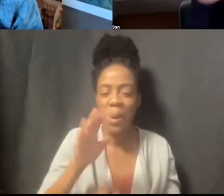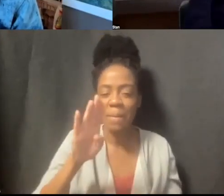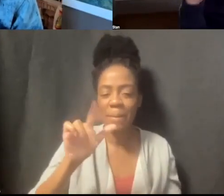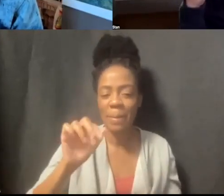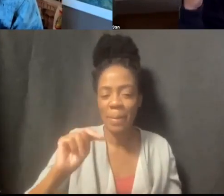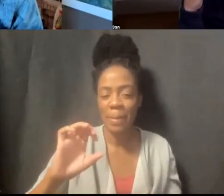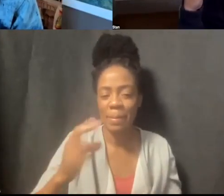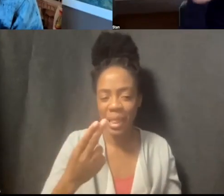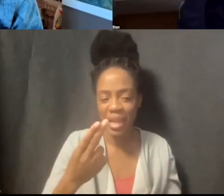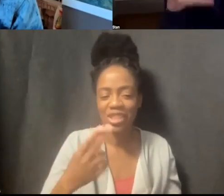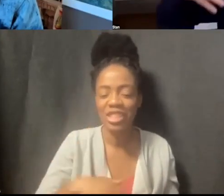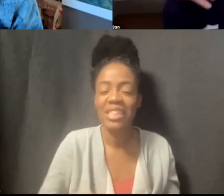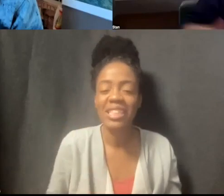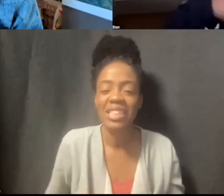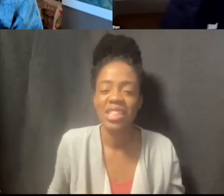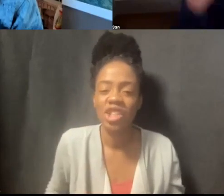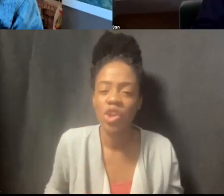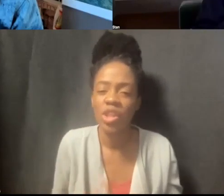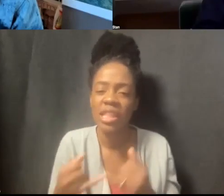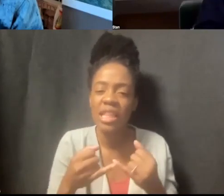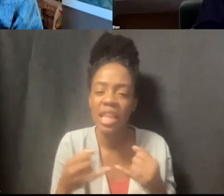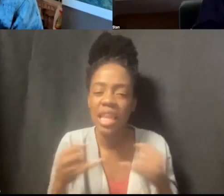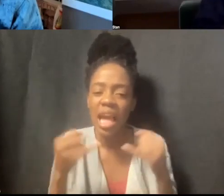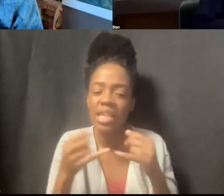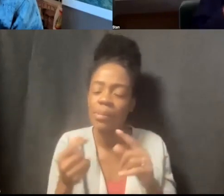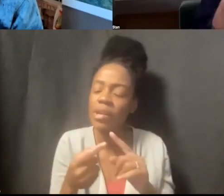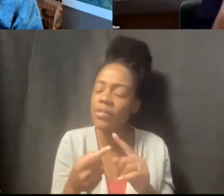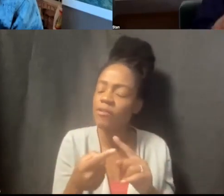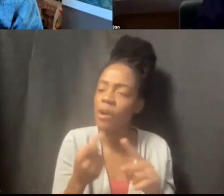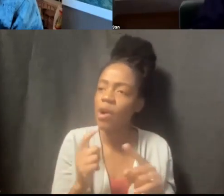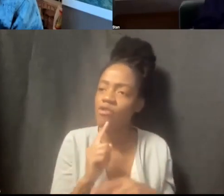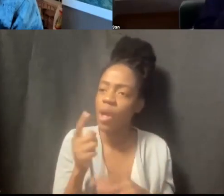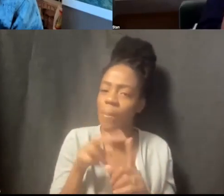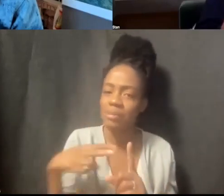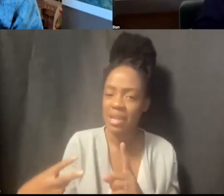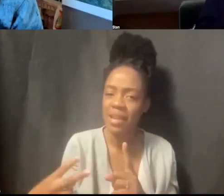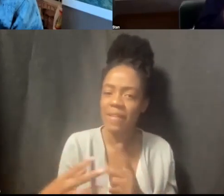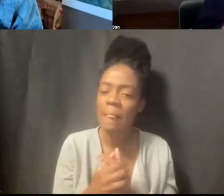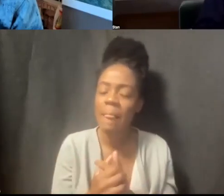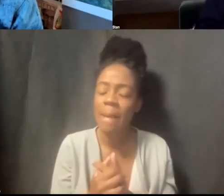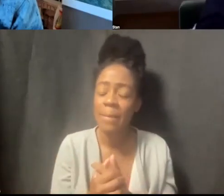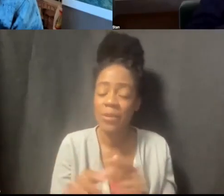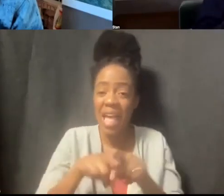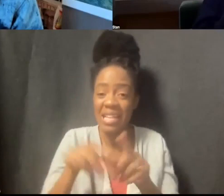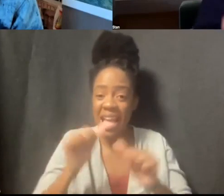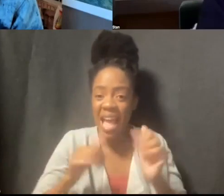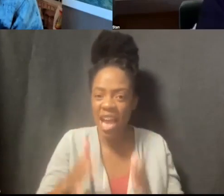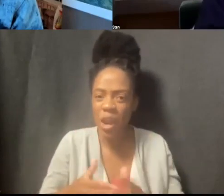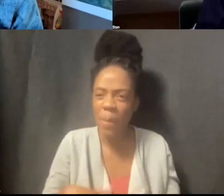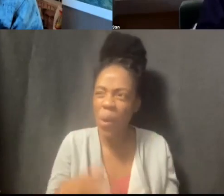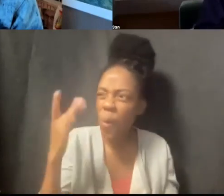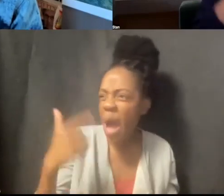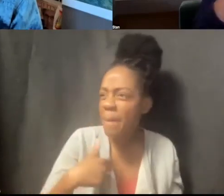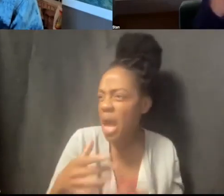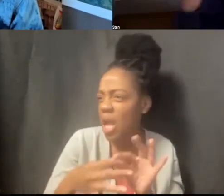so to me, the lines had to come from a reality point of view, because I knew that as an actor, I would ask, why am I saying